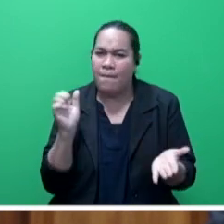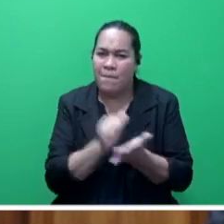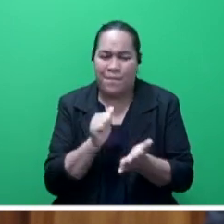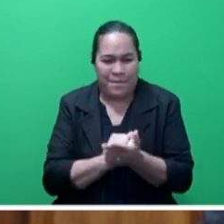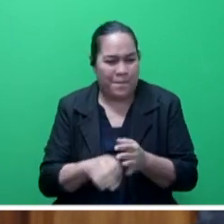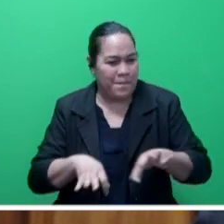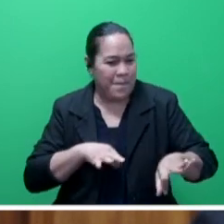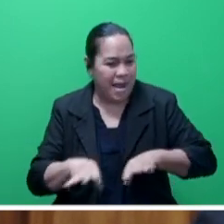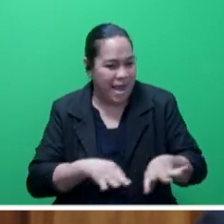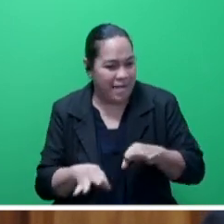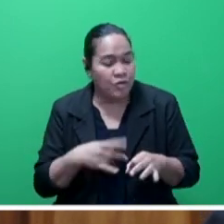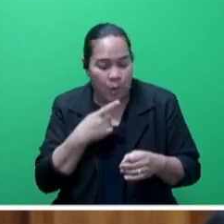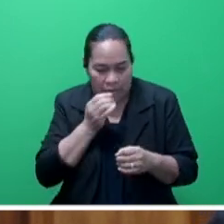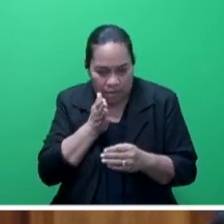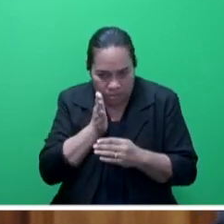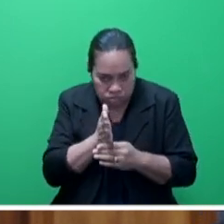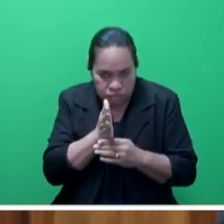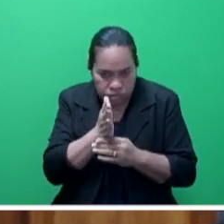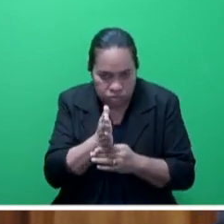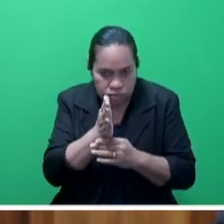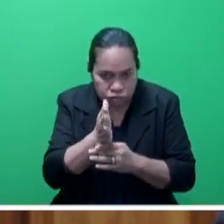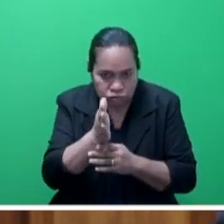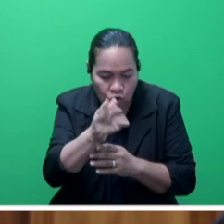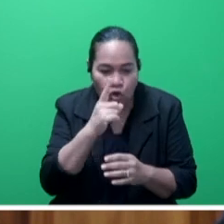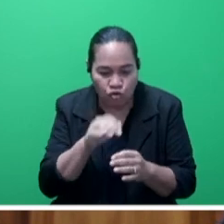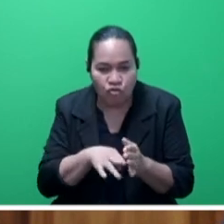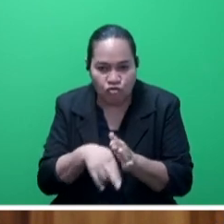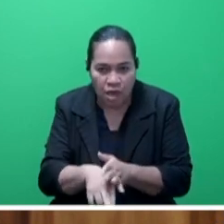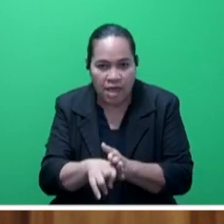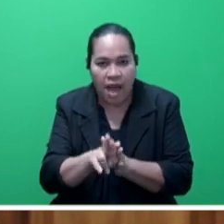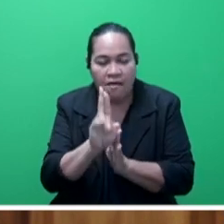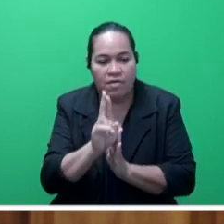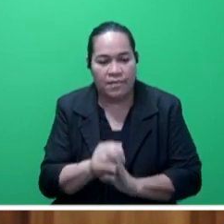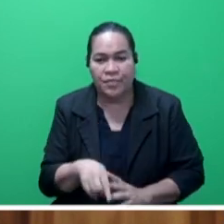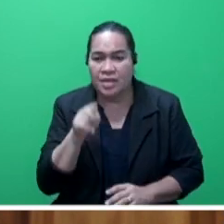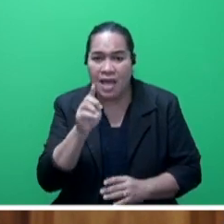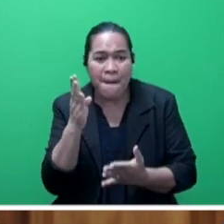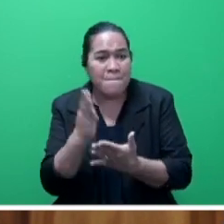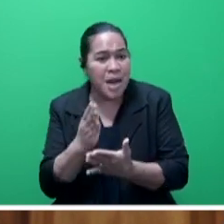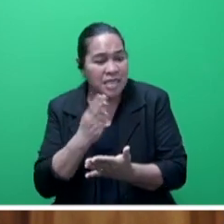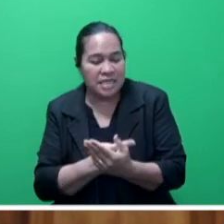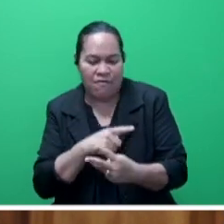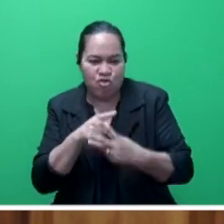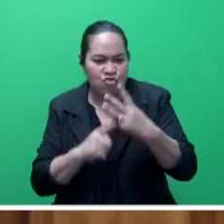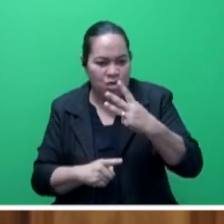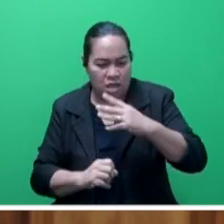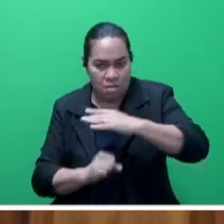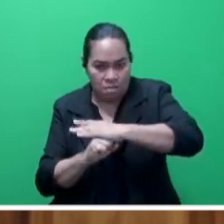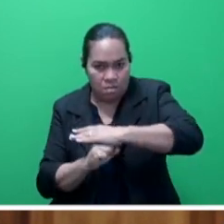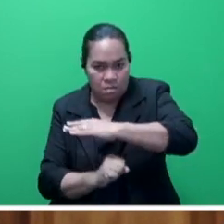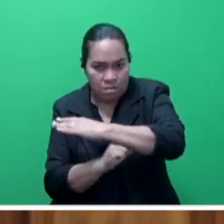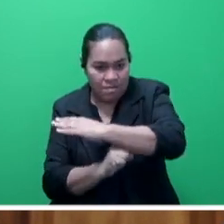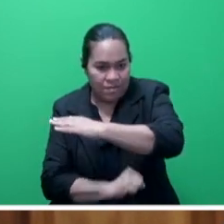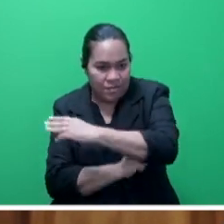to maintain our course on the road to recovery. Mr. Speaker, so the budget is built on three strong